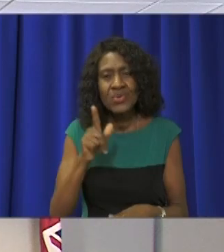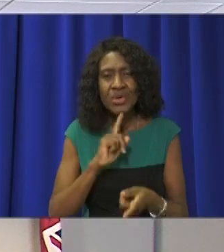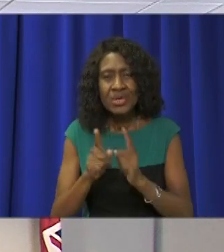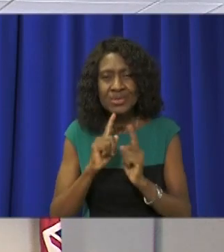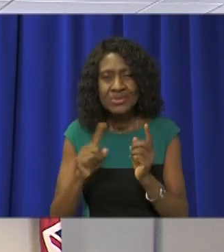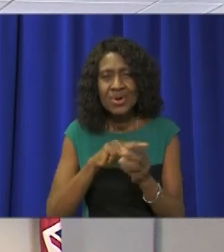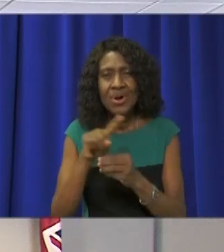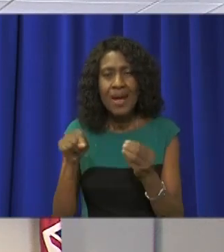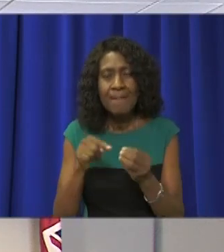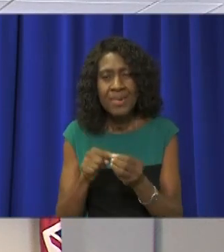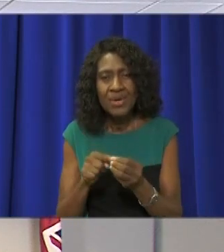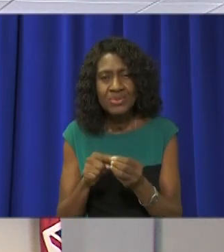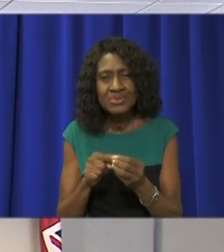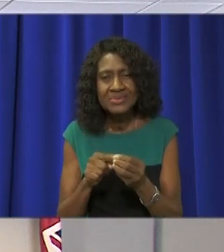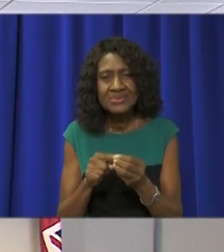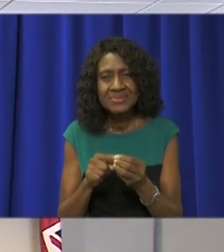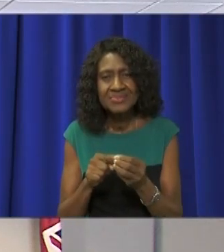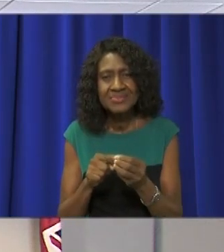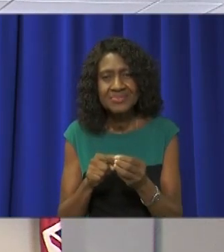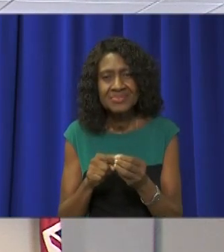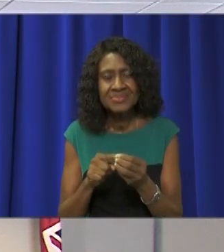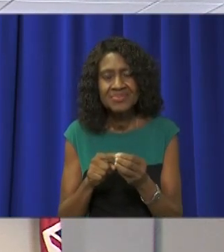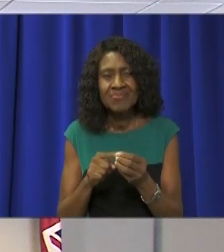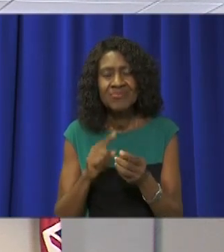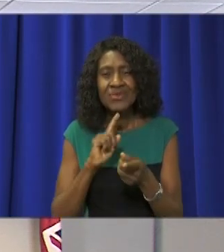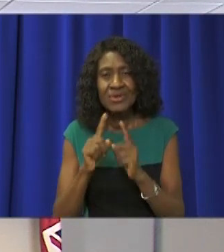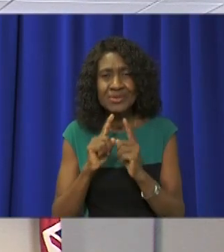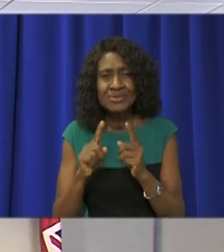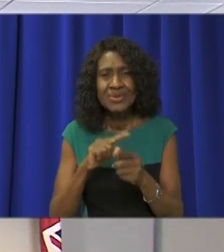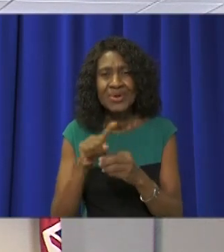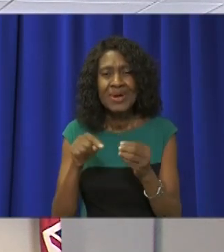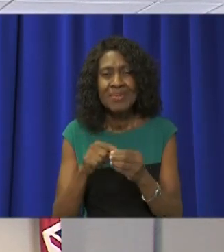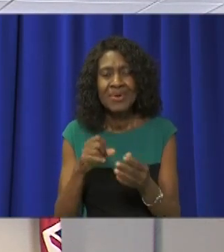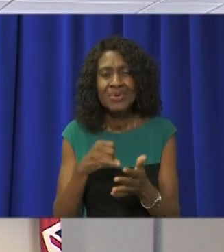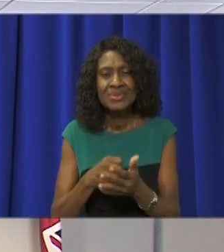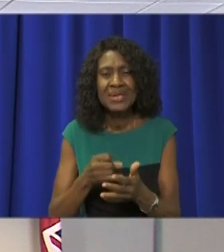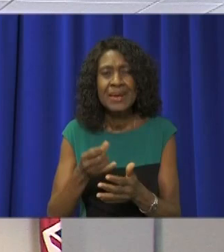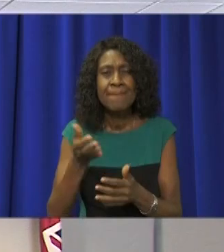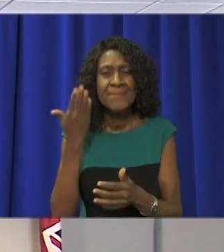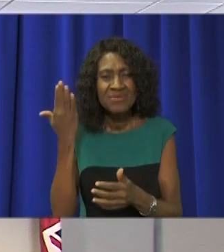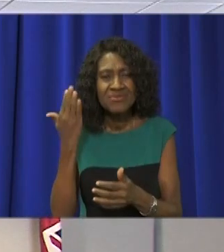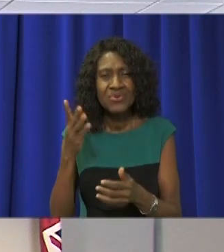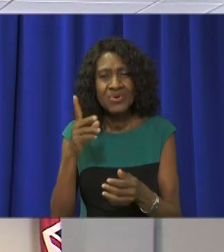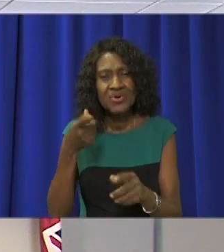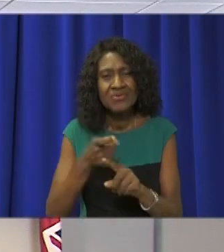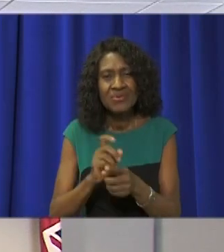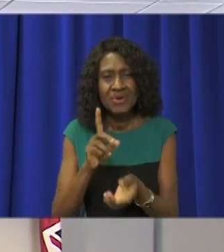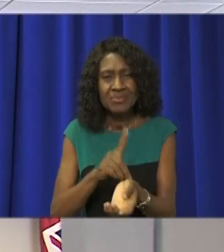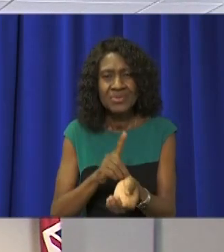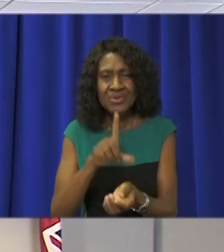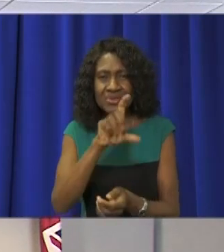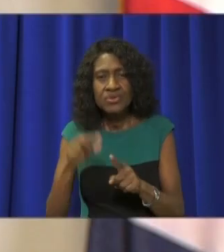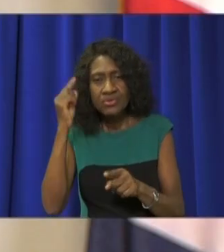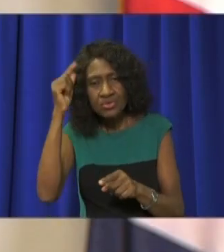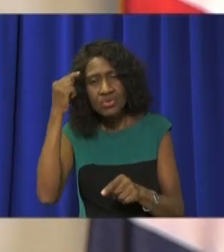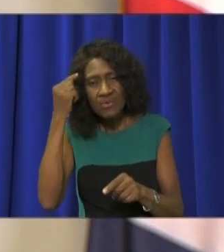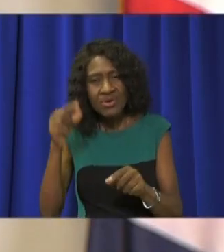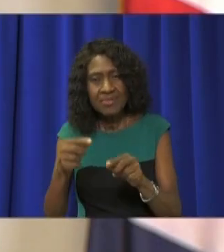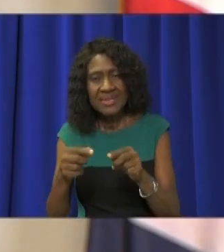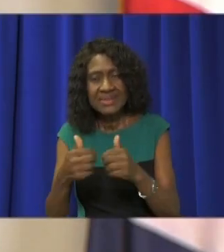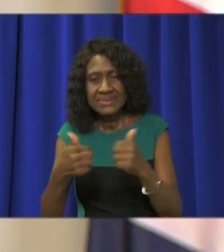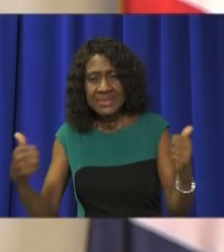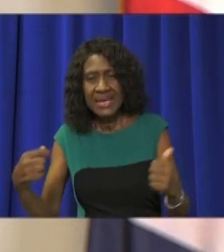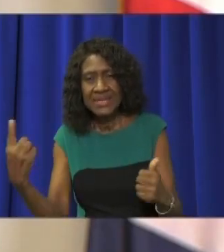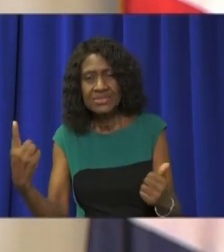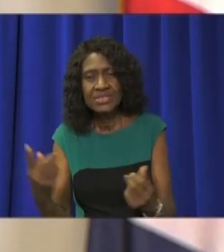Cayman Islands, and the financial line of credit that is in place just in case it is needed took center stage at Friday's press briefing. Home